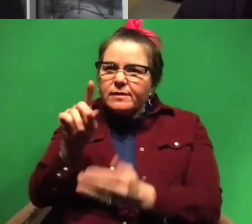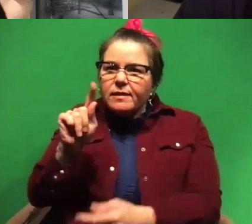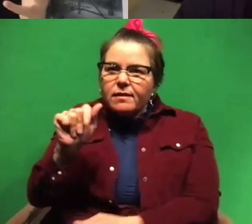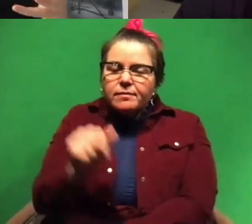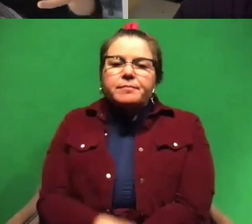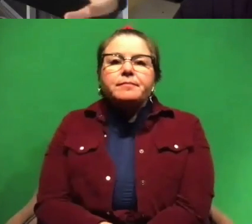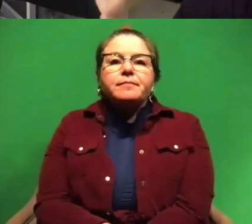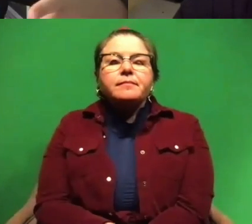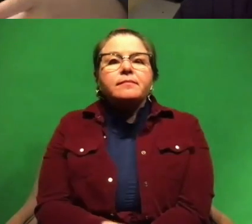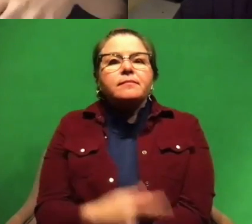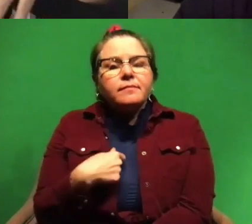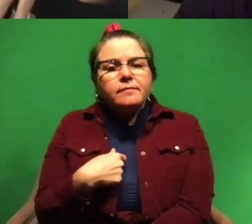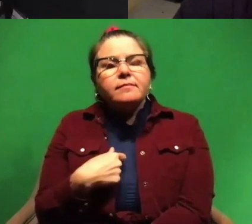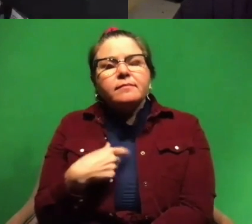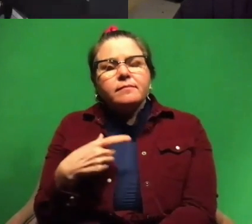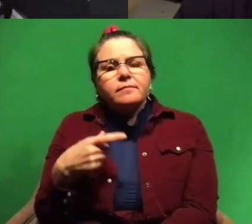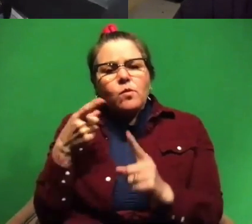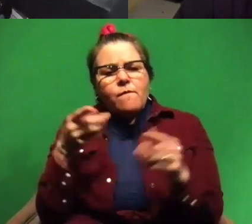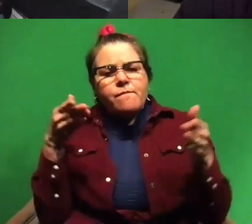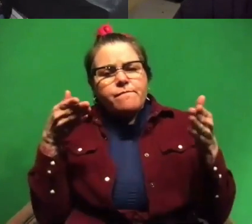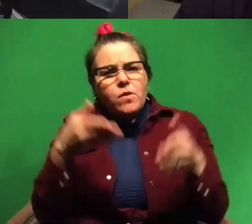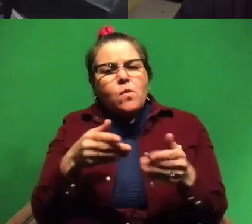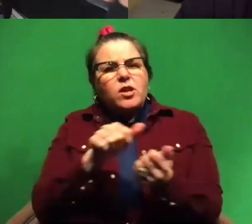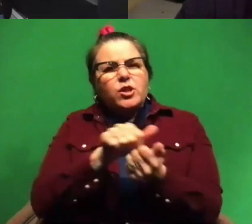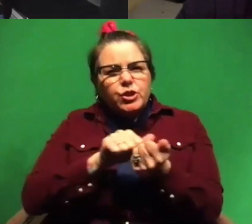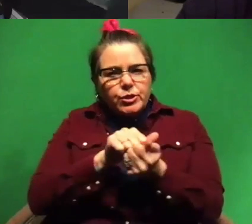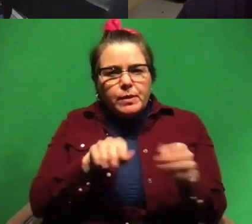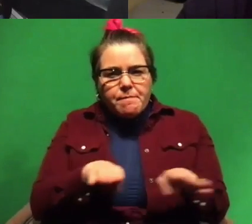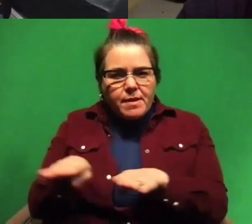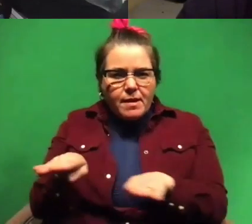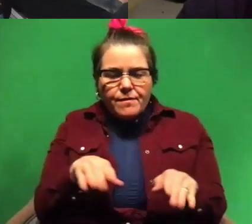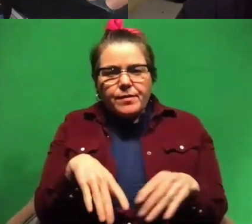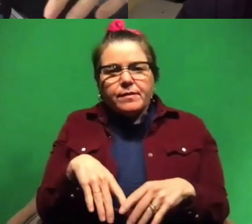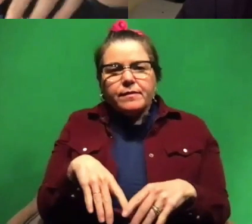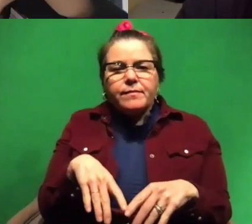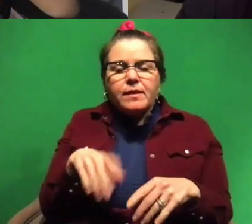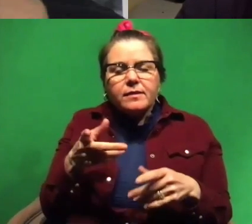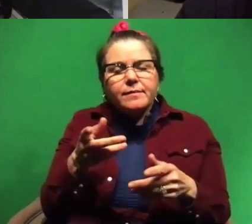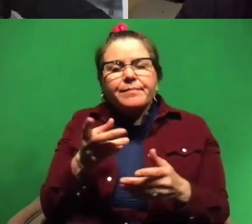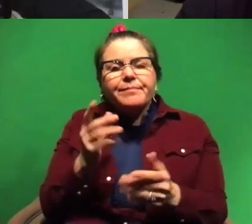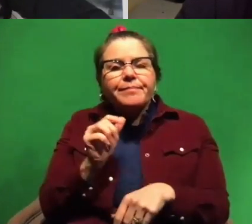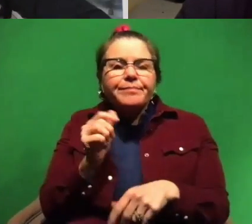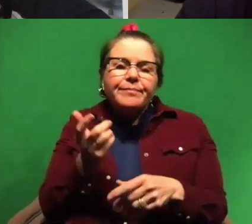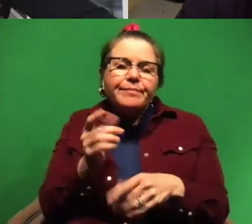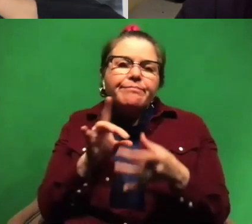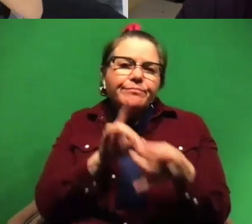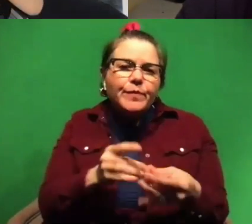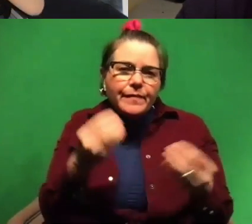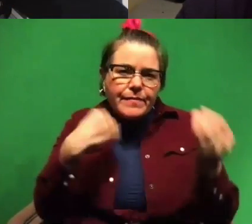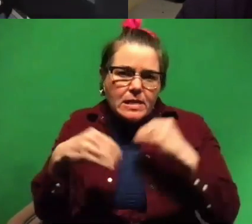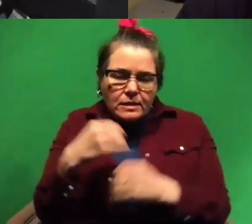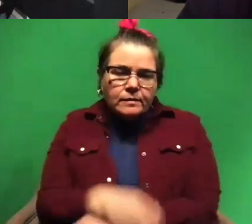I really wanted to focus in on this chewing behavior, which is a proxy for feeding, basically. And